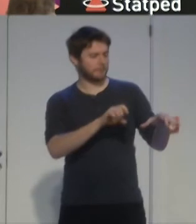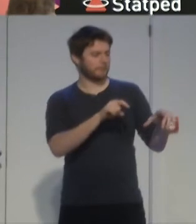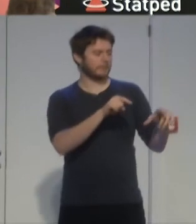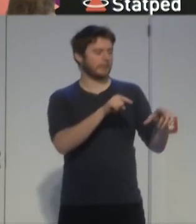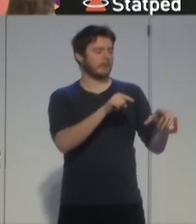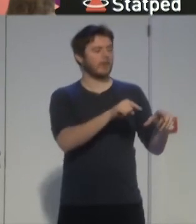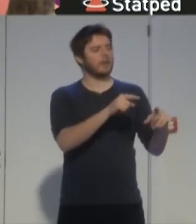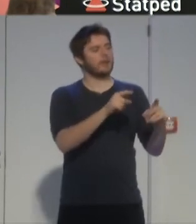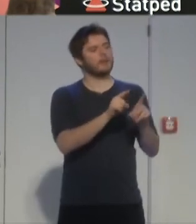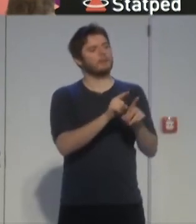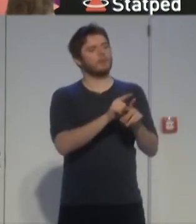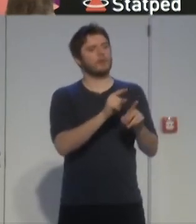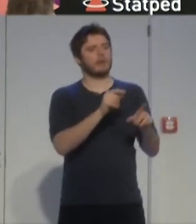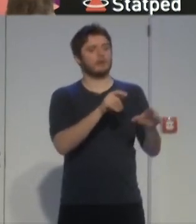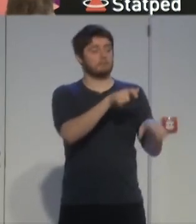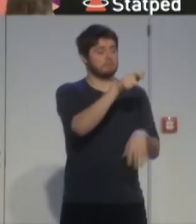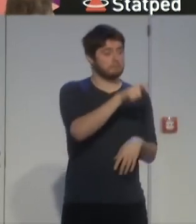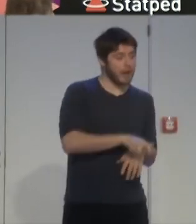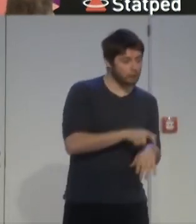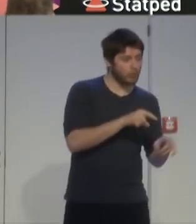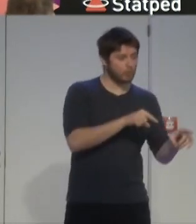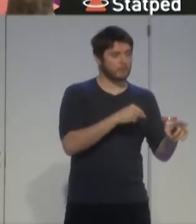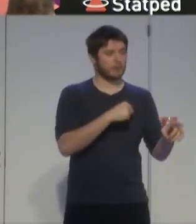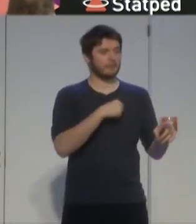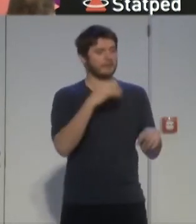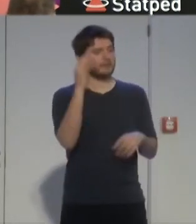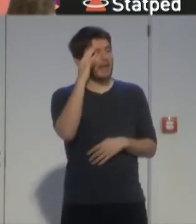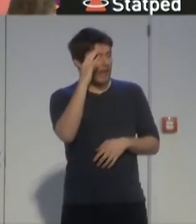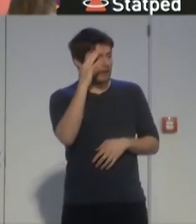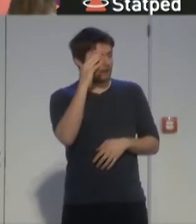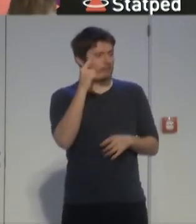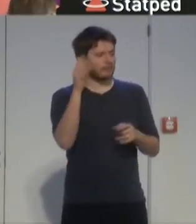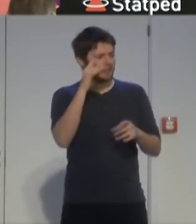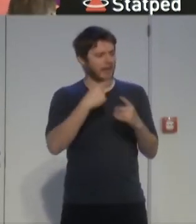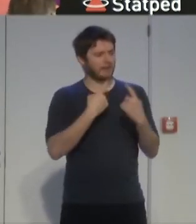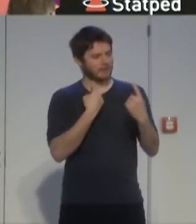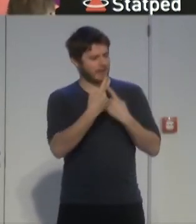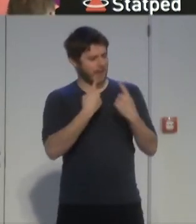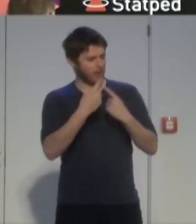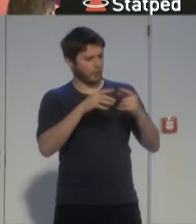in the position of thinking, if we think about a dialogical space,